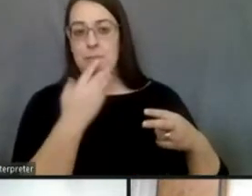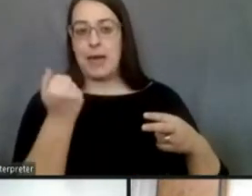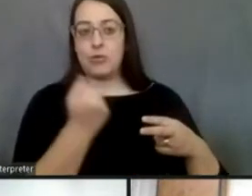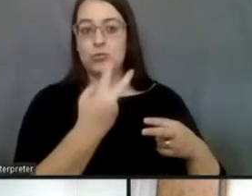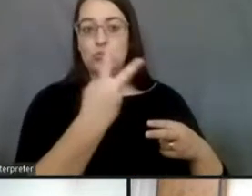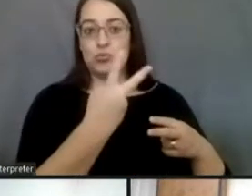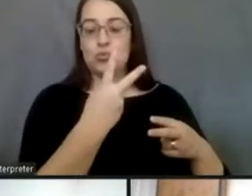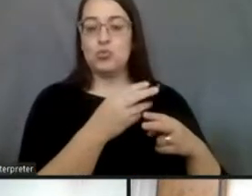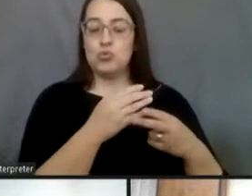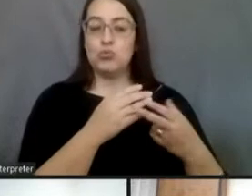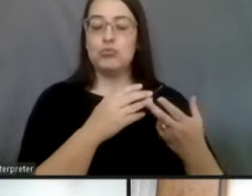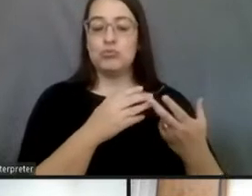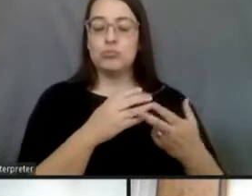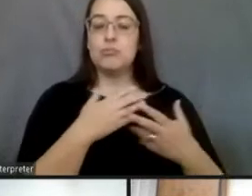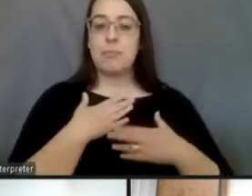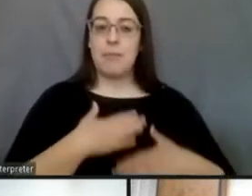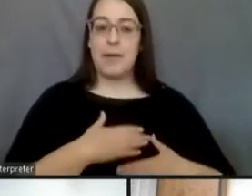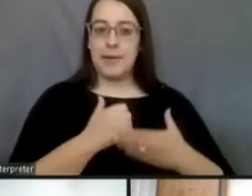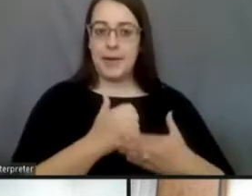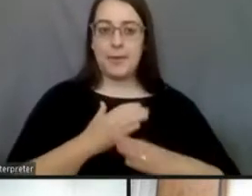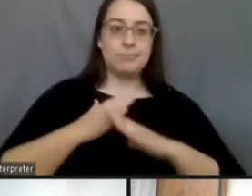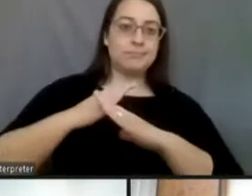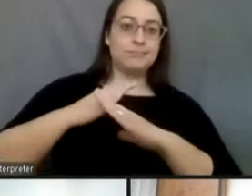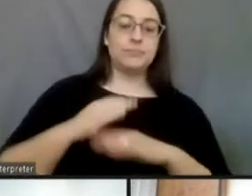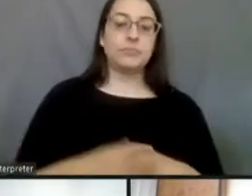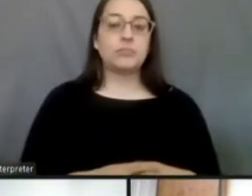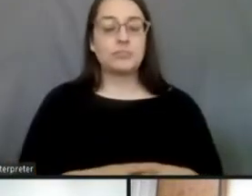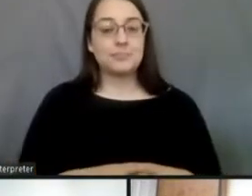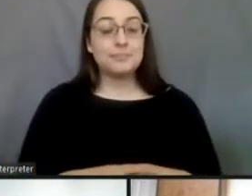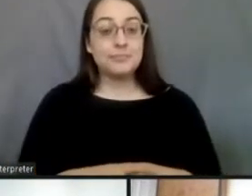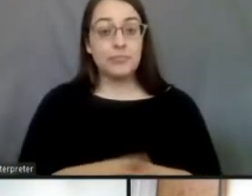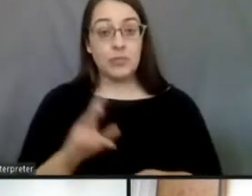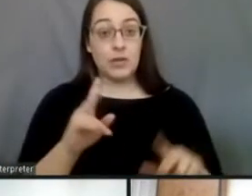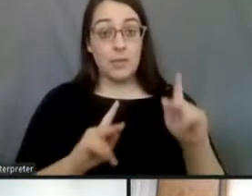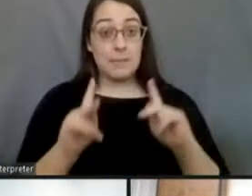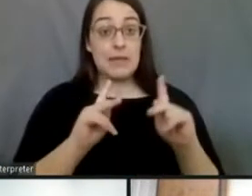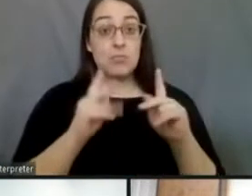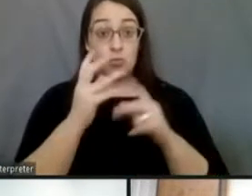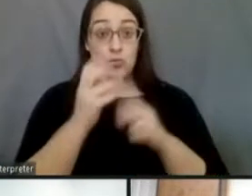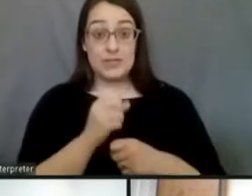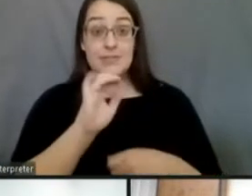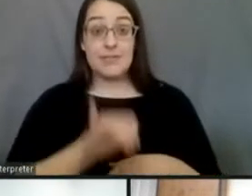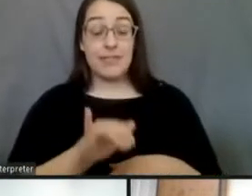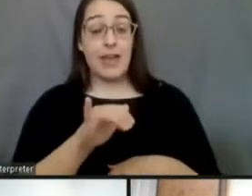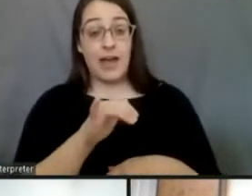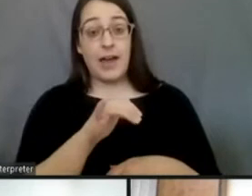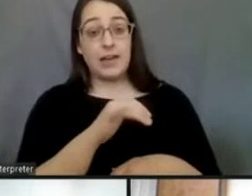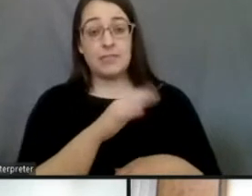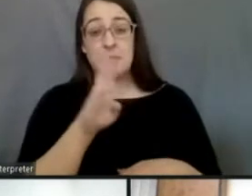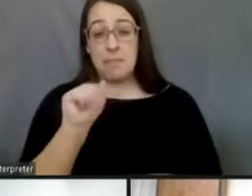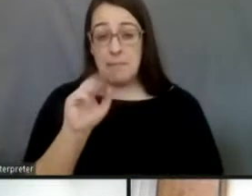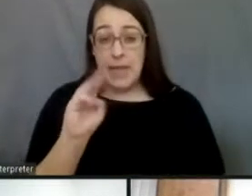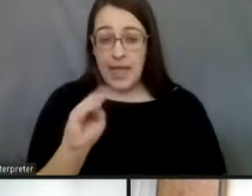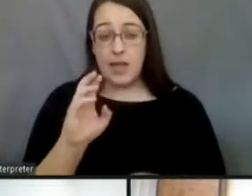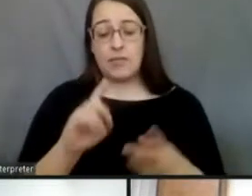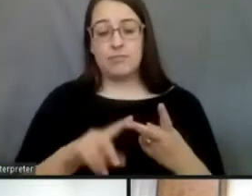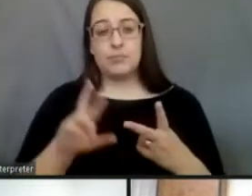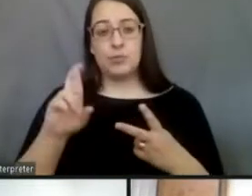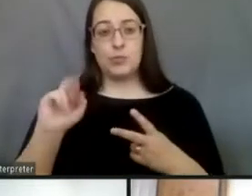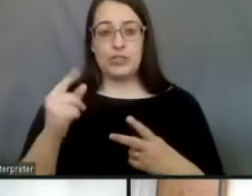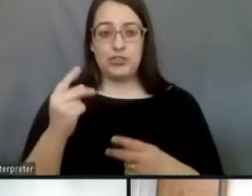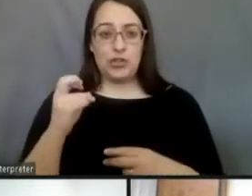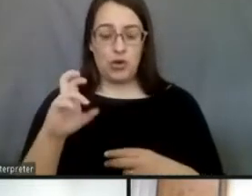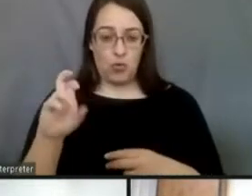therapies. And the last thing I'll say is that individuals who have received those monoclonal antibody therapies, an extremely